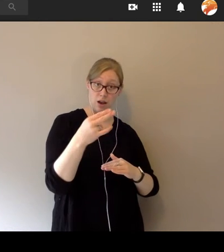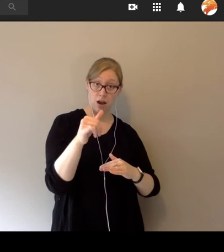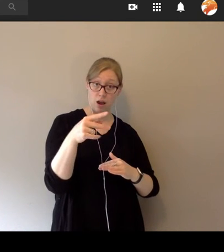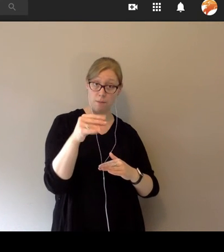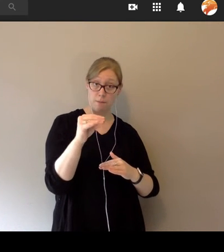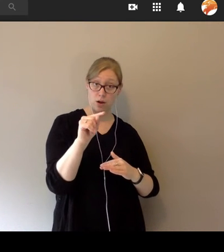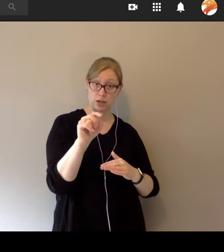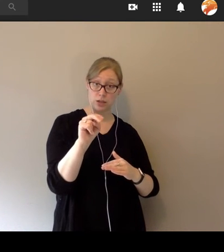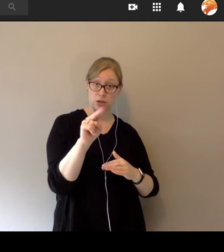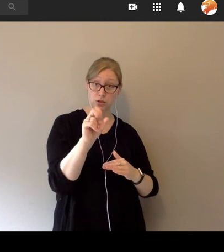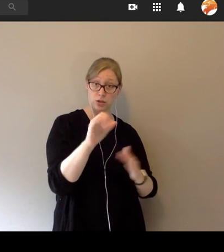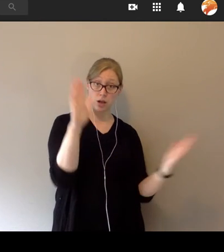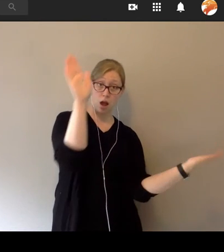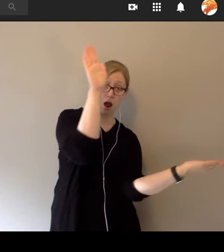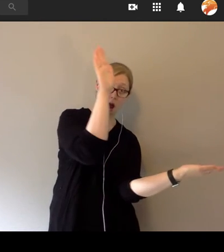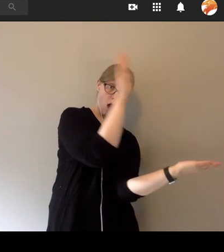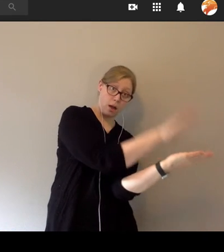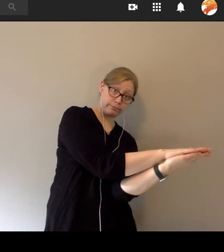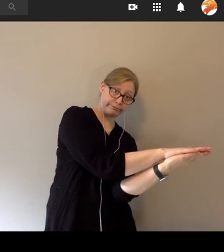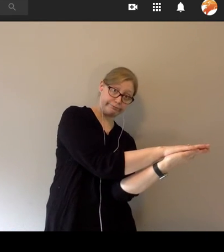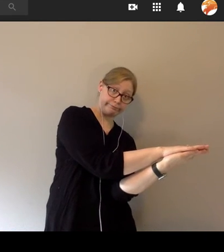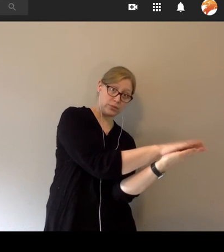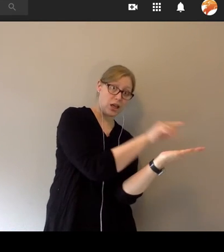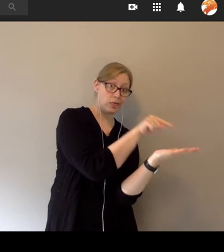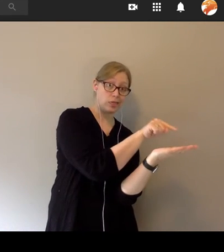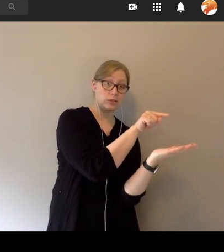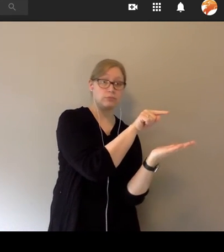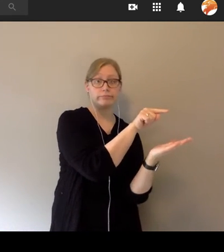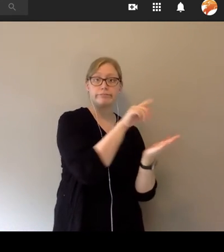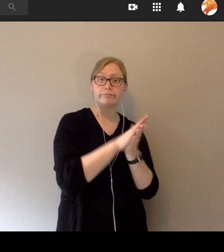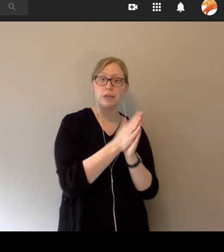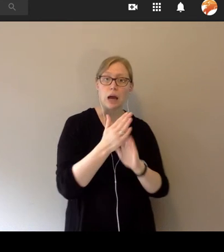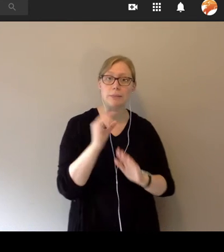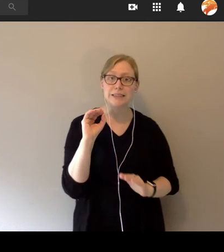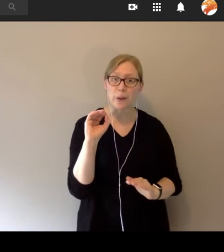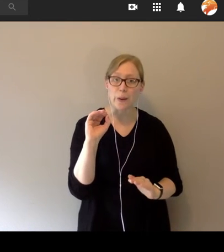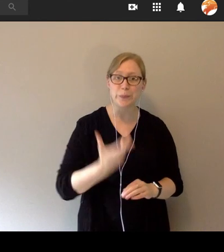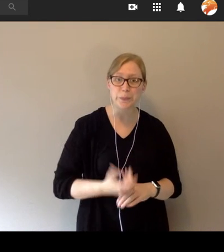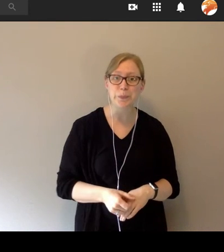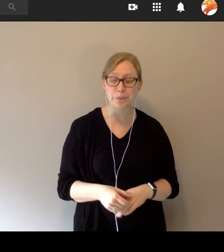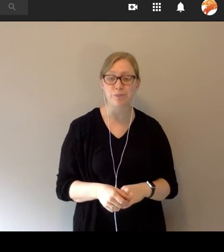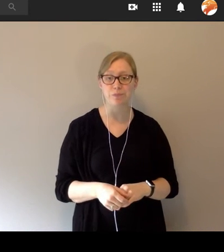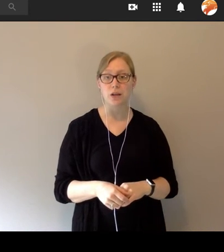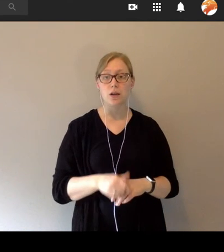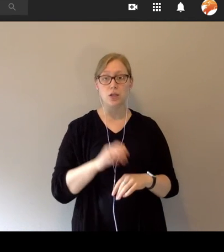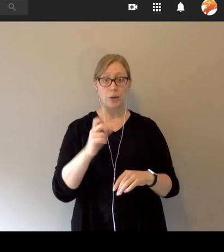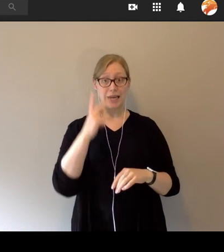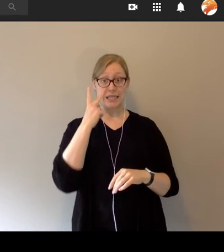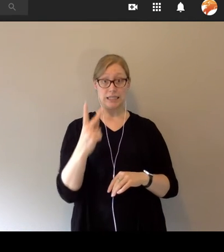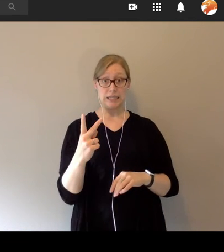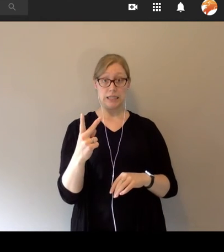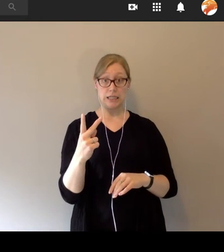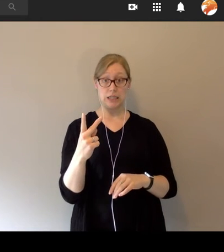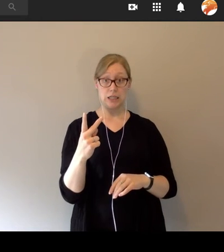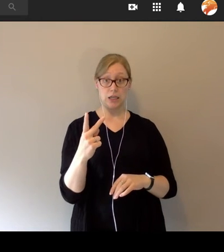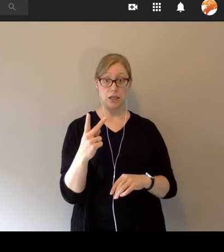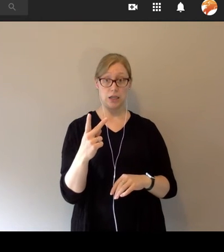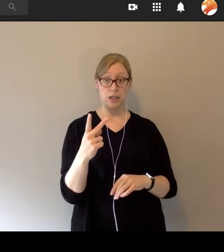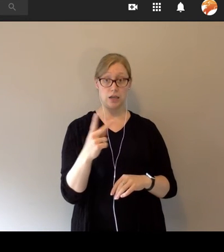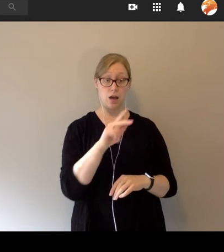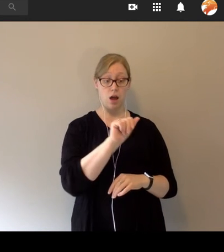a measure of 0. And at that point, we can see that both the adjacent side